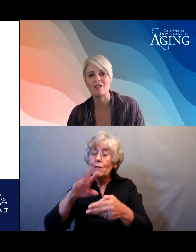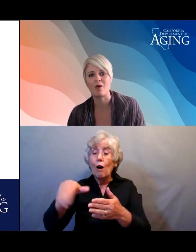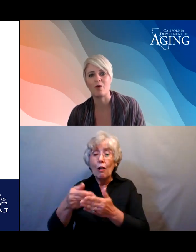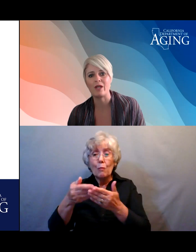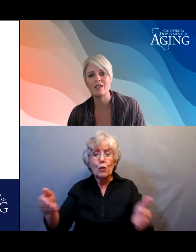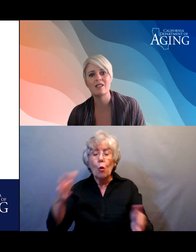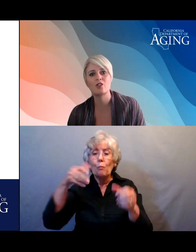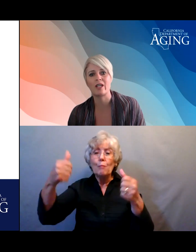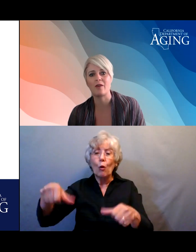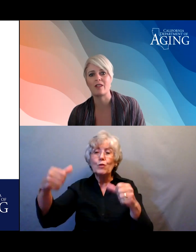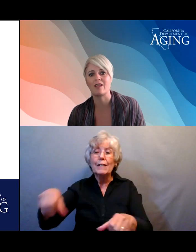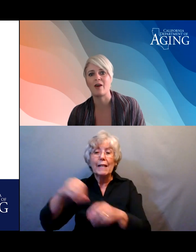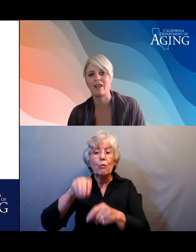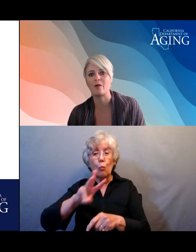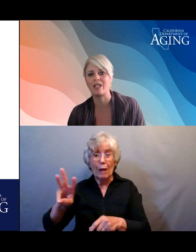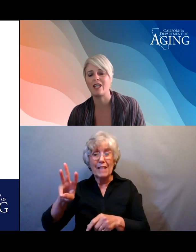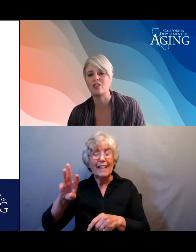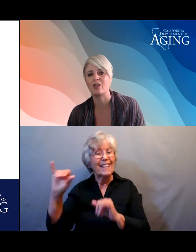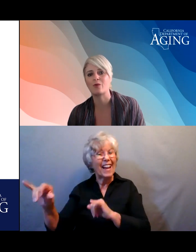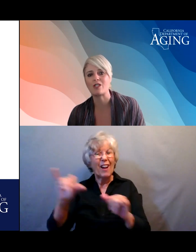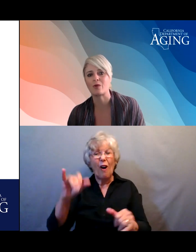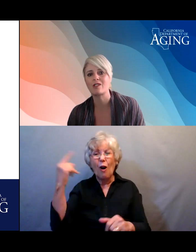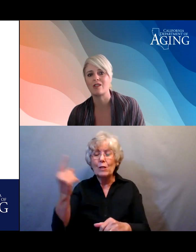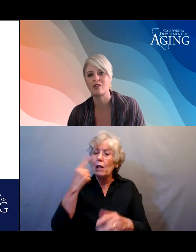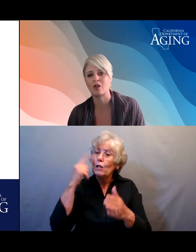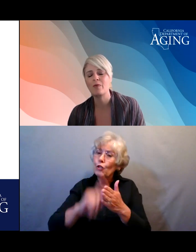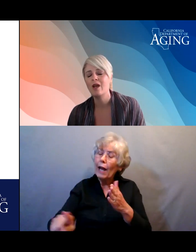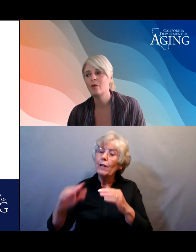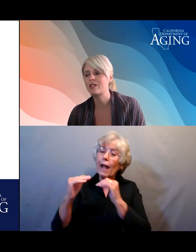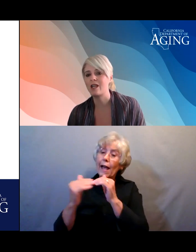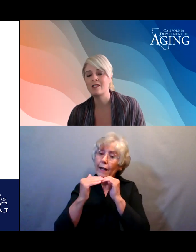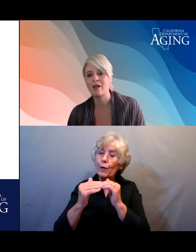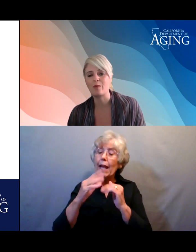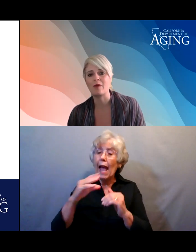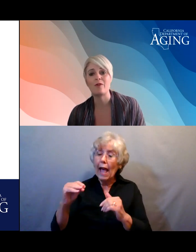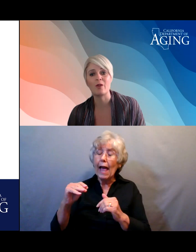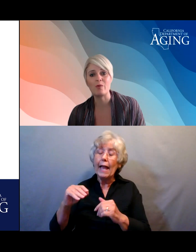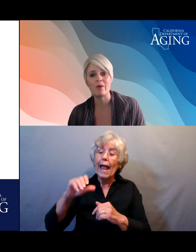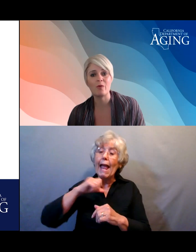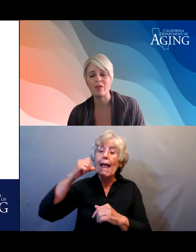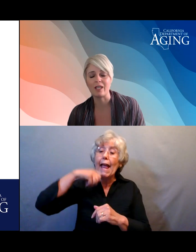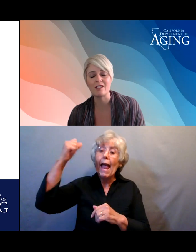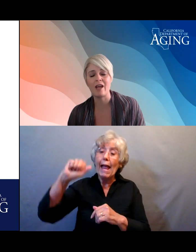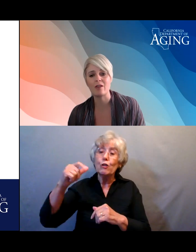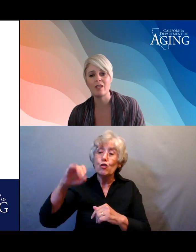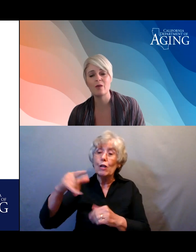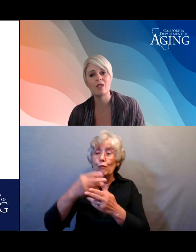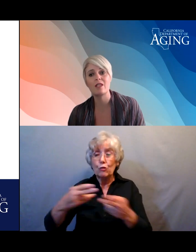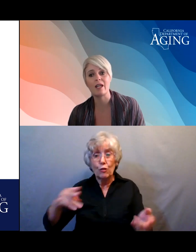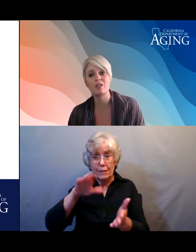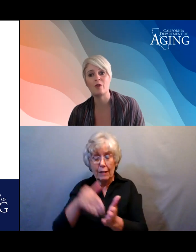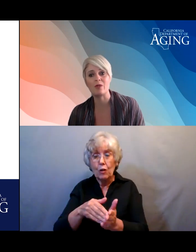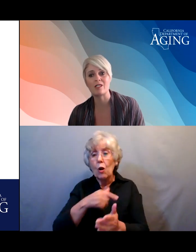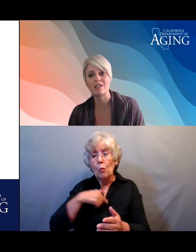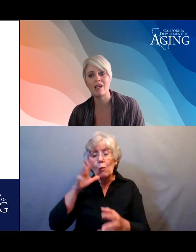website. As always, check out the Equity and Aging Resource Center. We'll send a follow-up email with the links to everything within